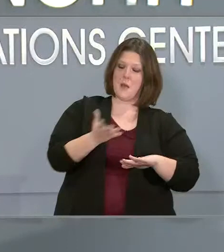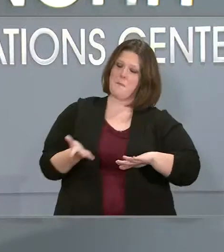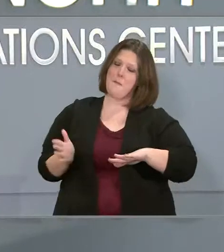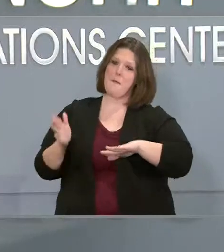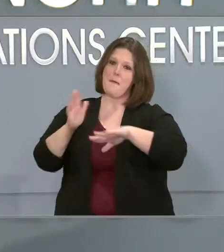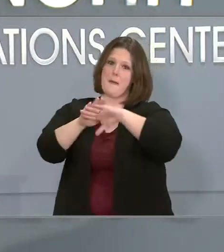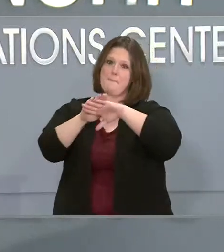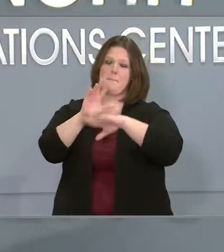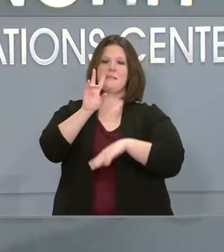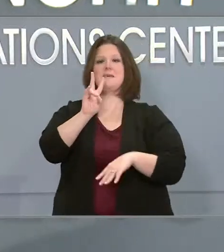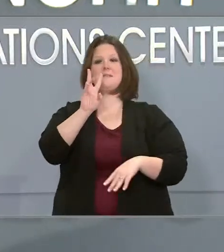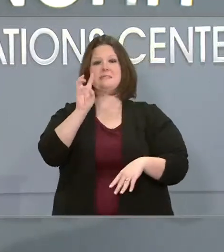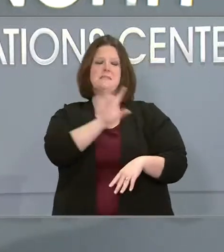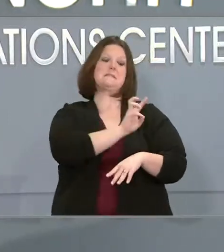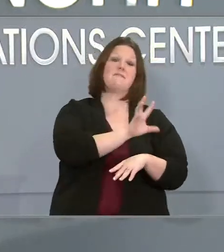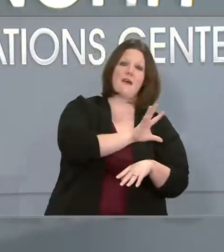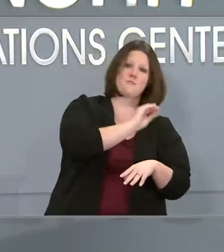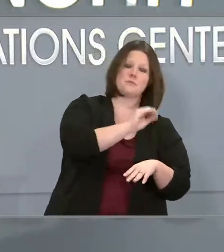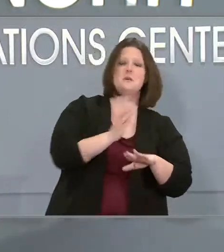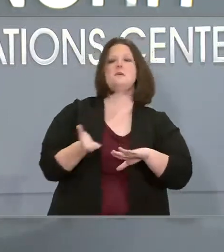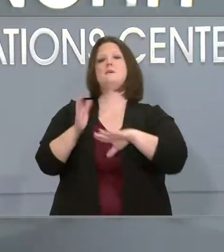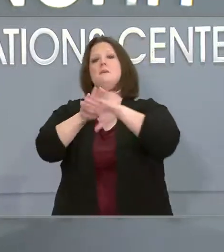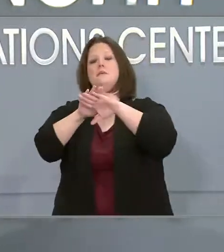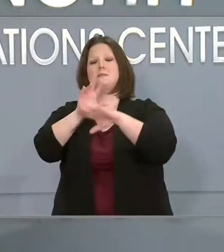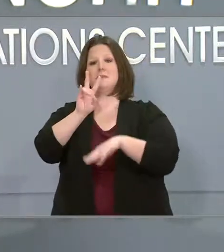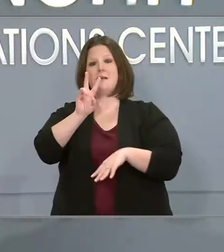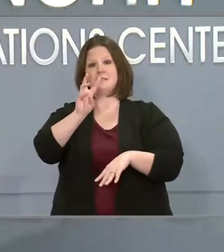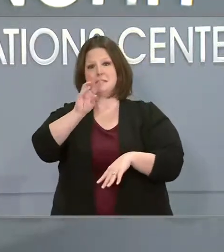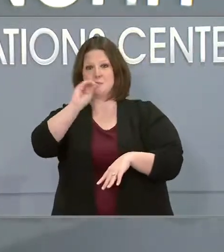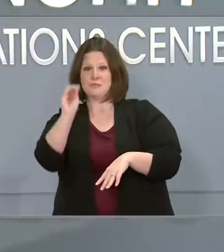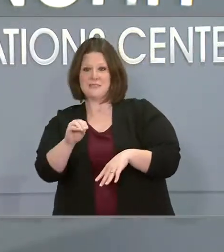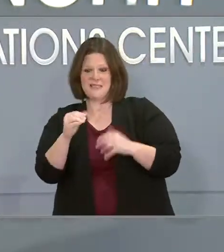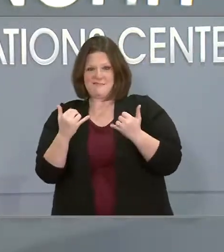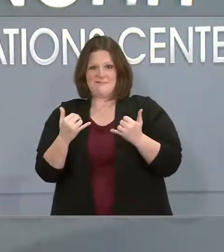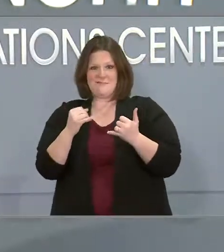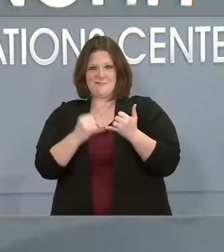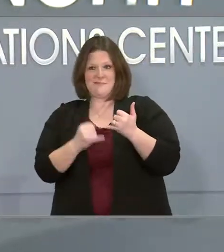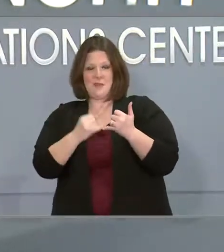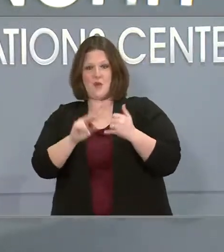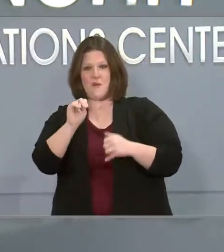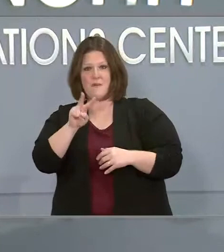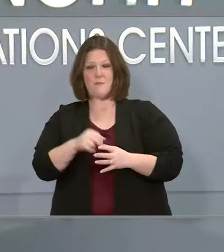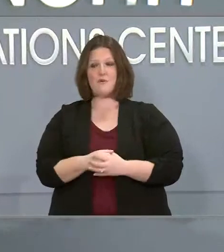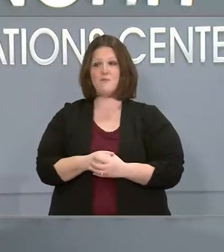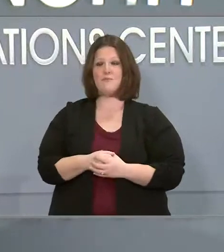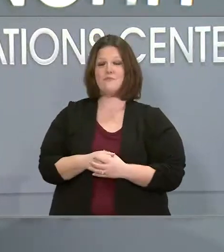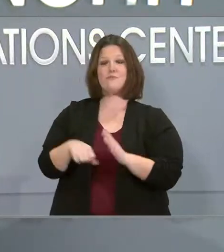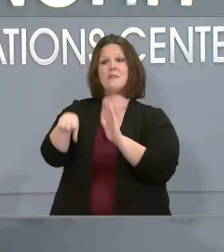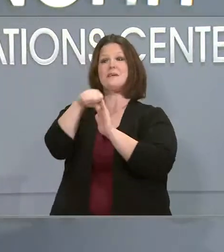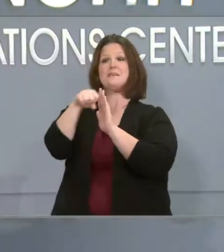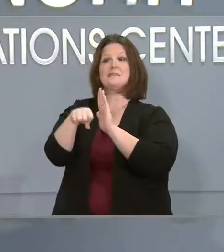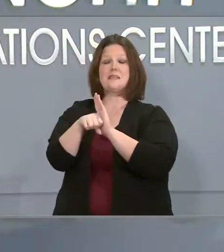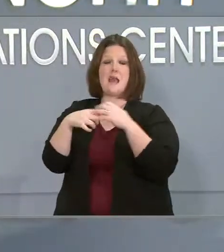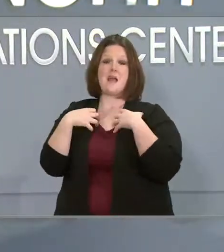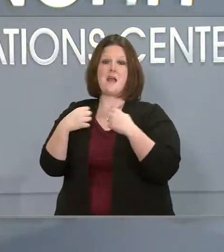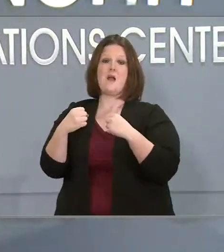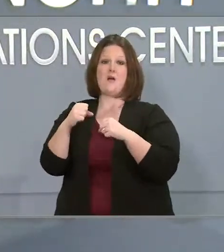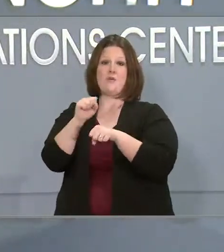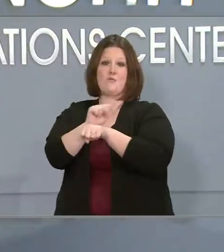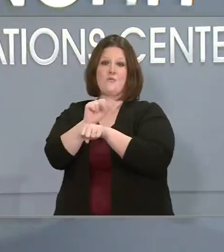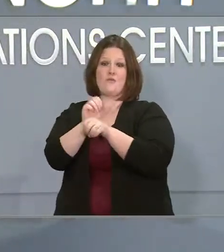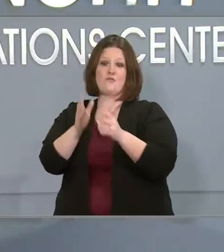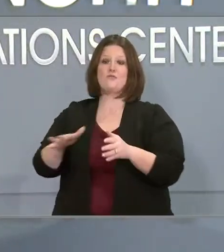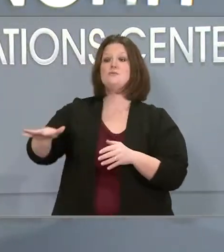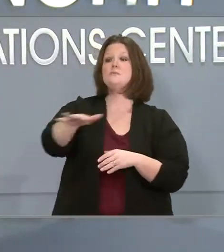76% by the end of November. Our state health facilities have required vaccinations for their workers to